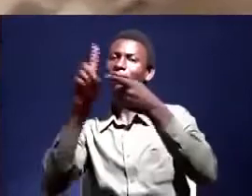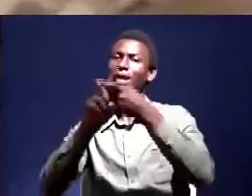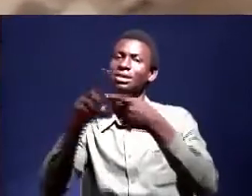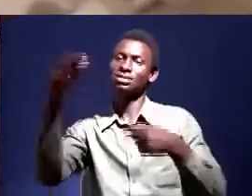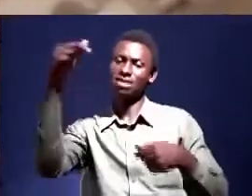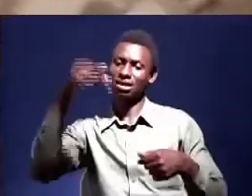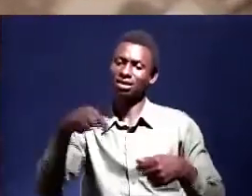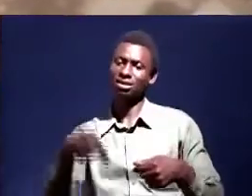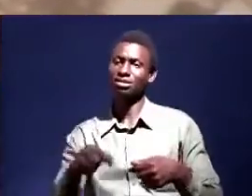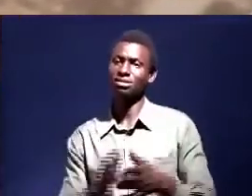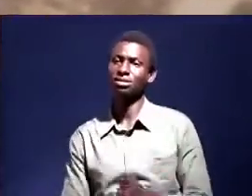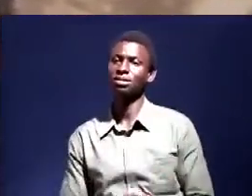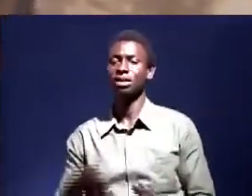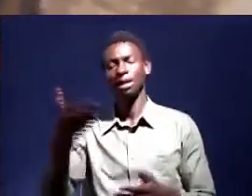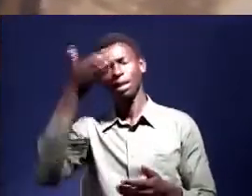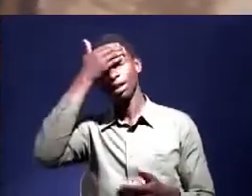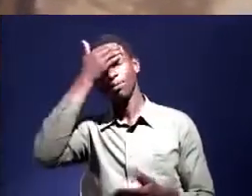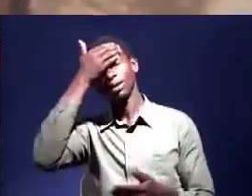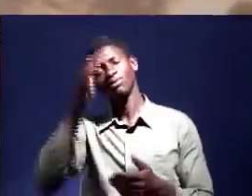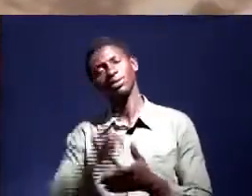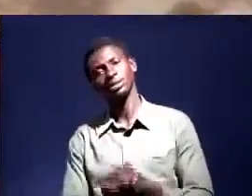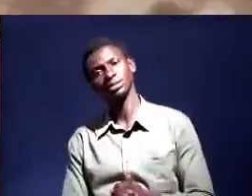Listen to what the Bible says.